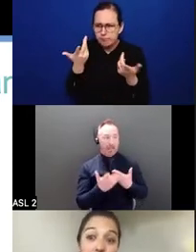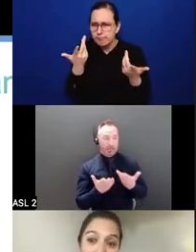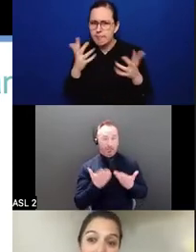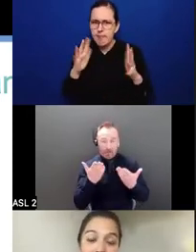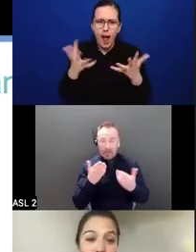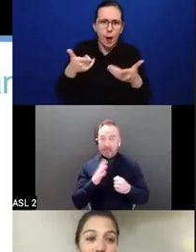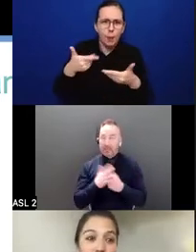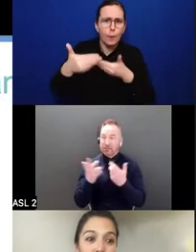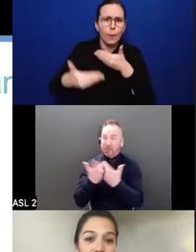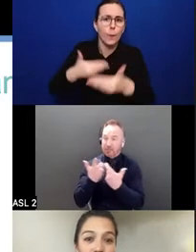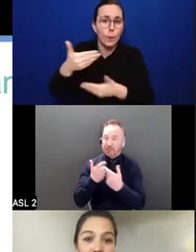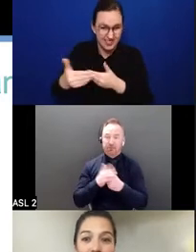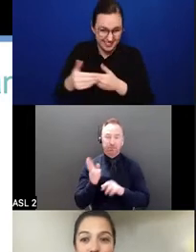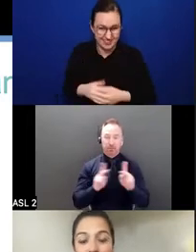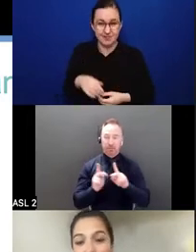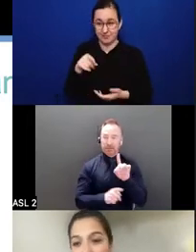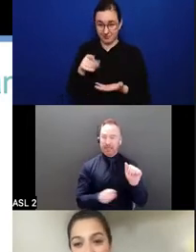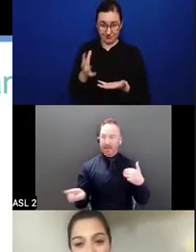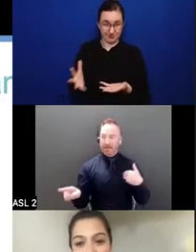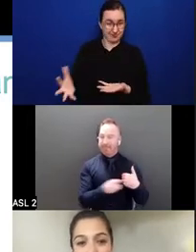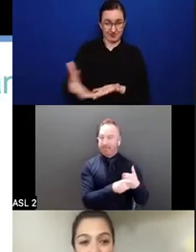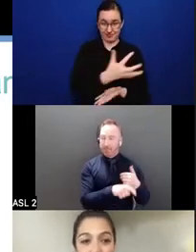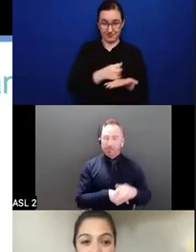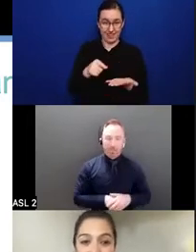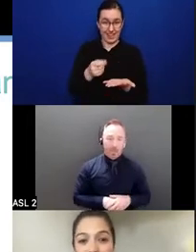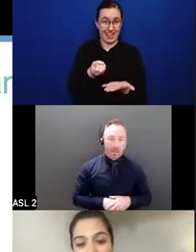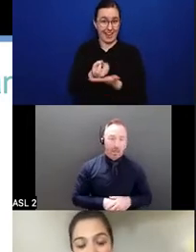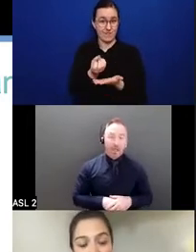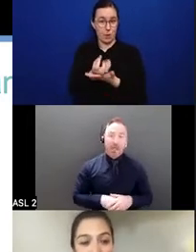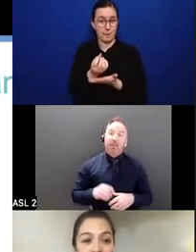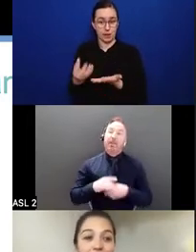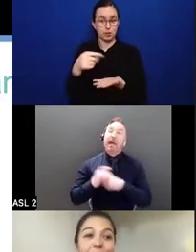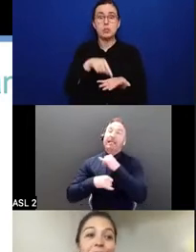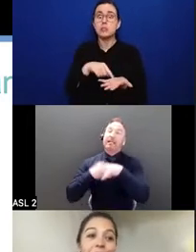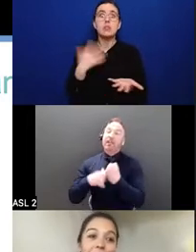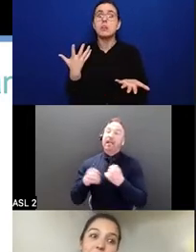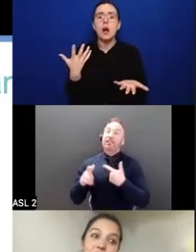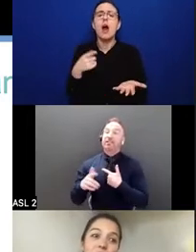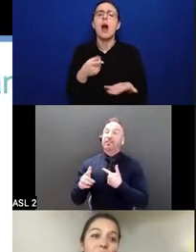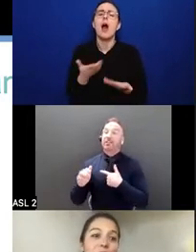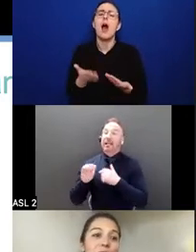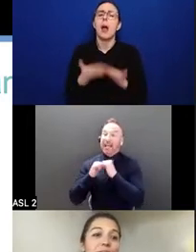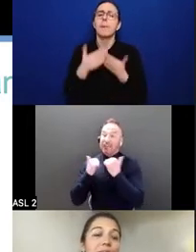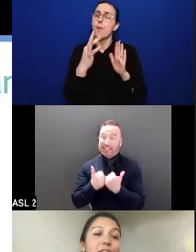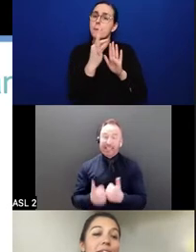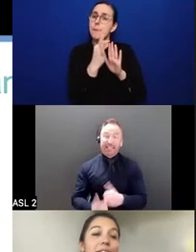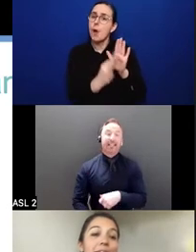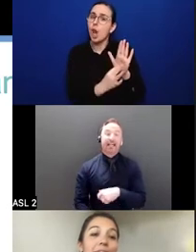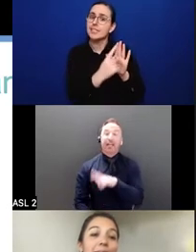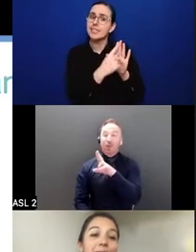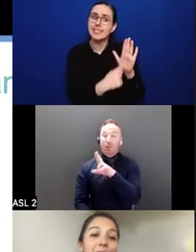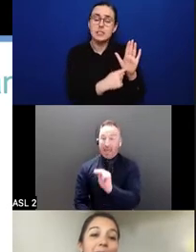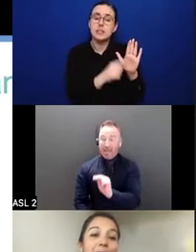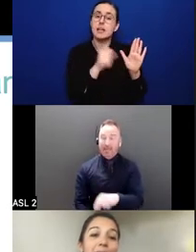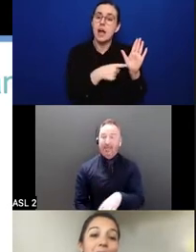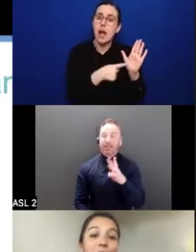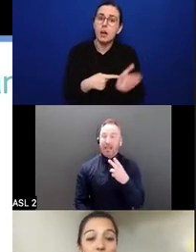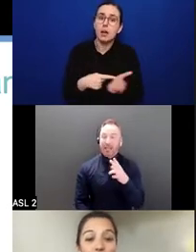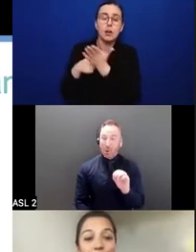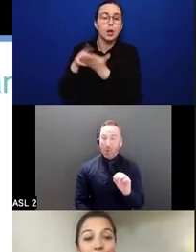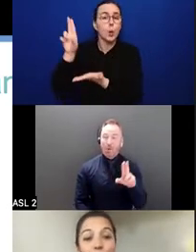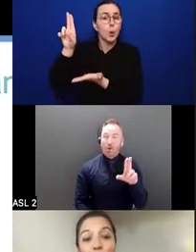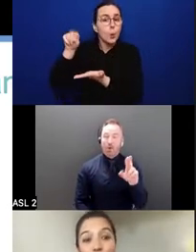and for that to be used by different international agencies like the UN, the WHO, and UNICEF. And